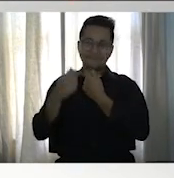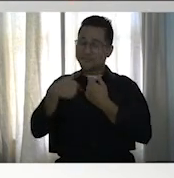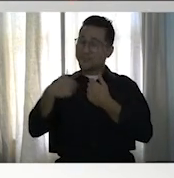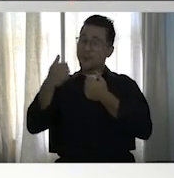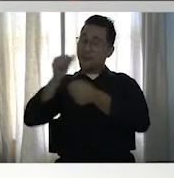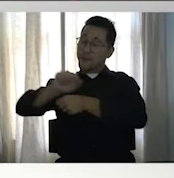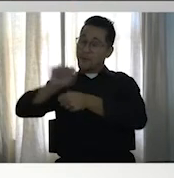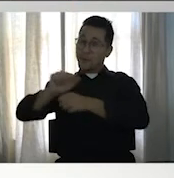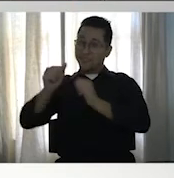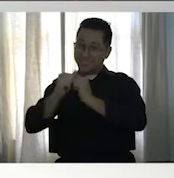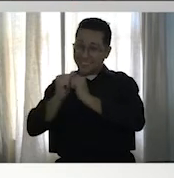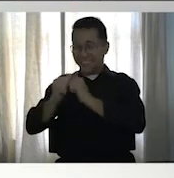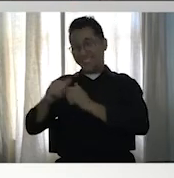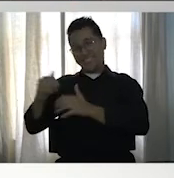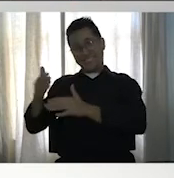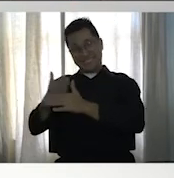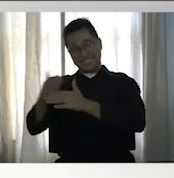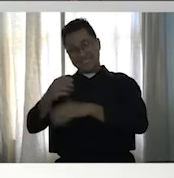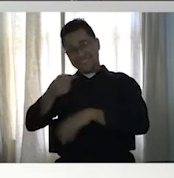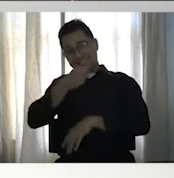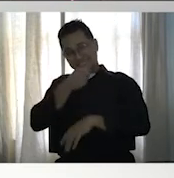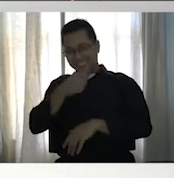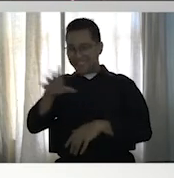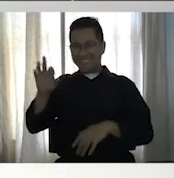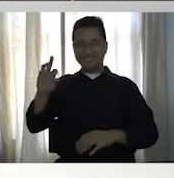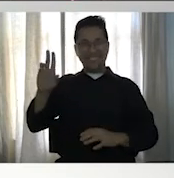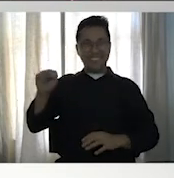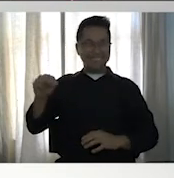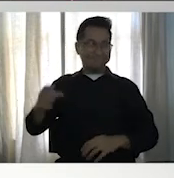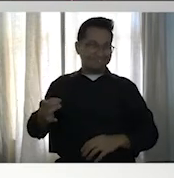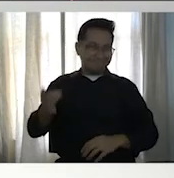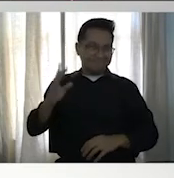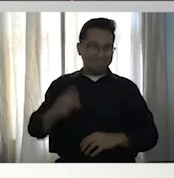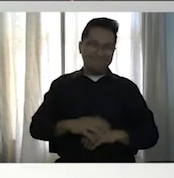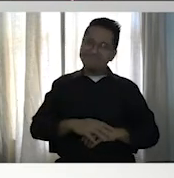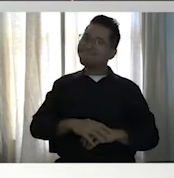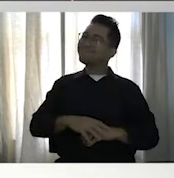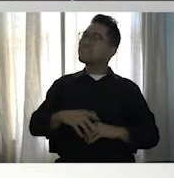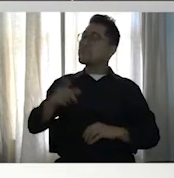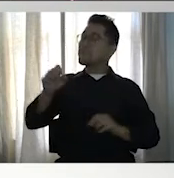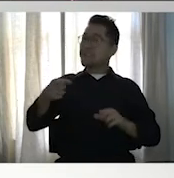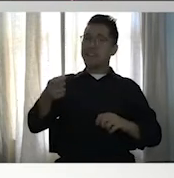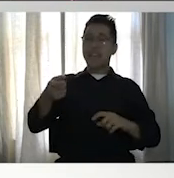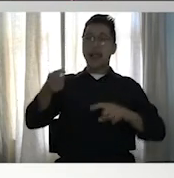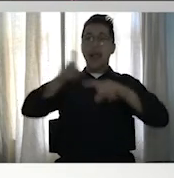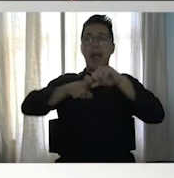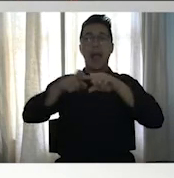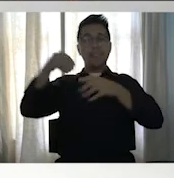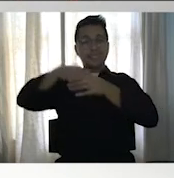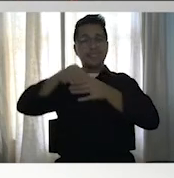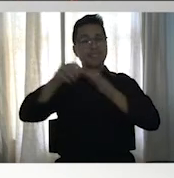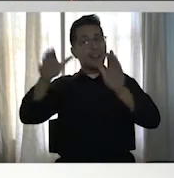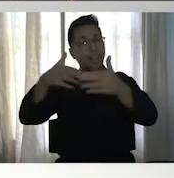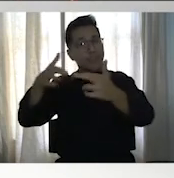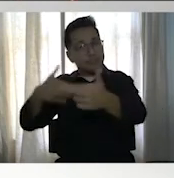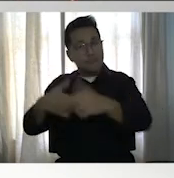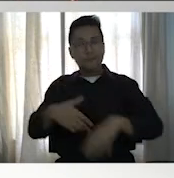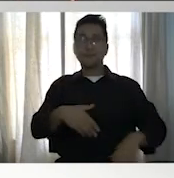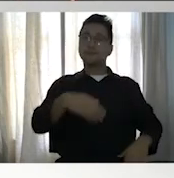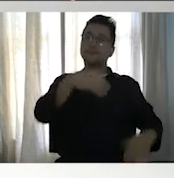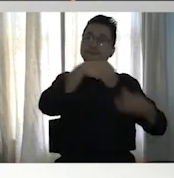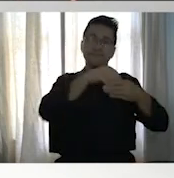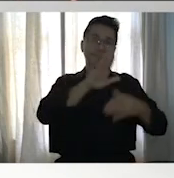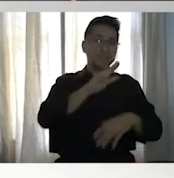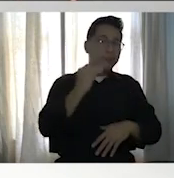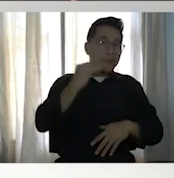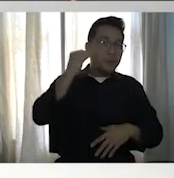Working together and sharing a mic. It's fun. Okay. So you can hang one of these in your classroom. You can hang it in your house, or you